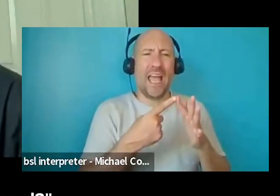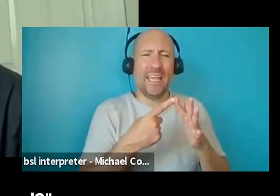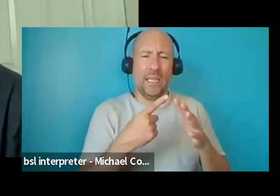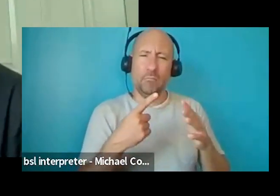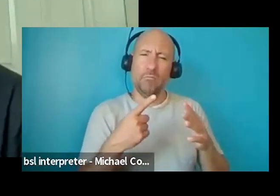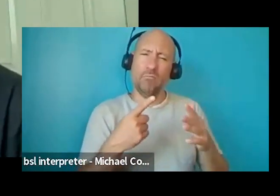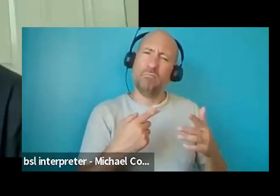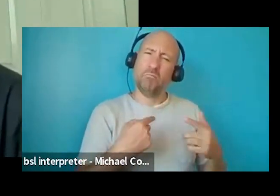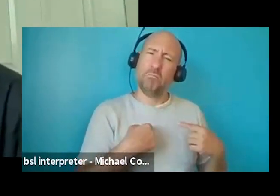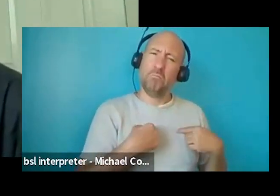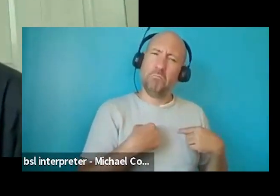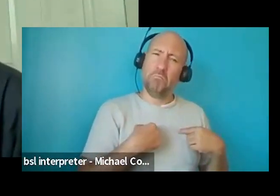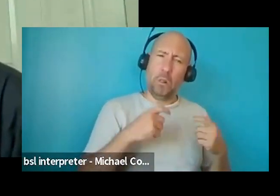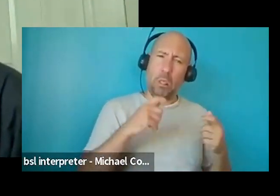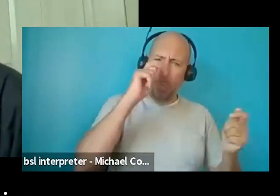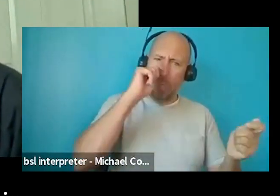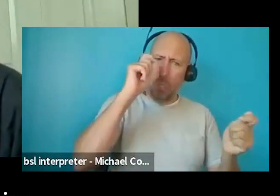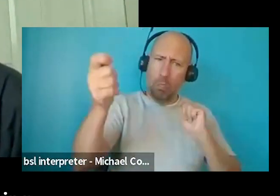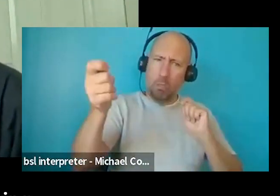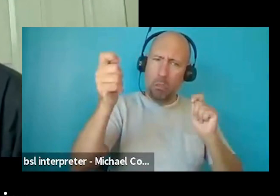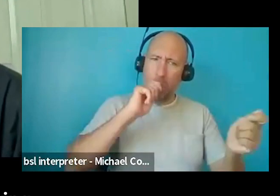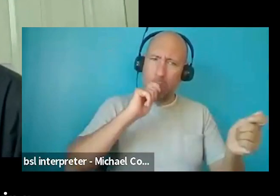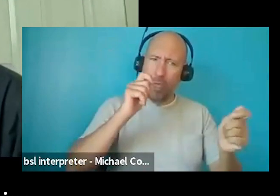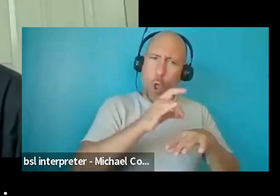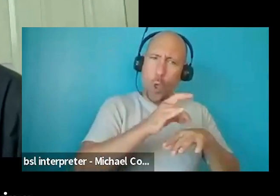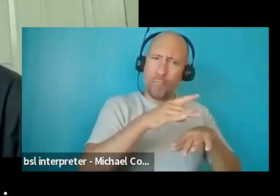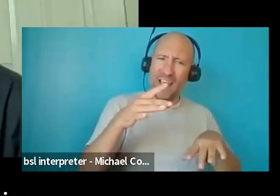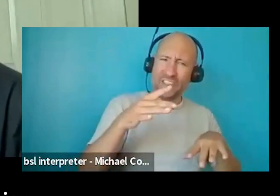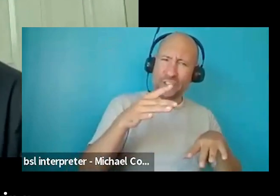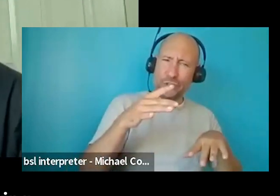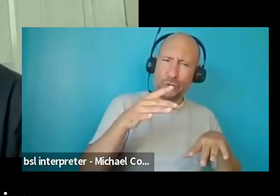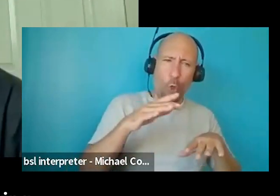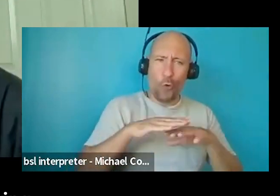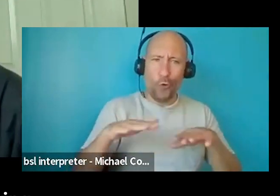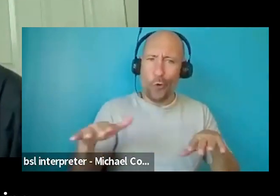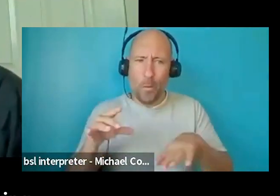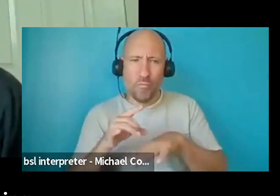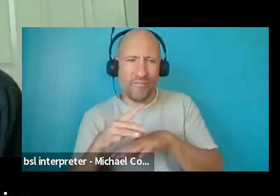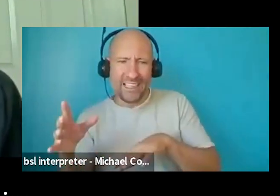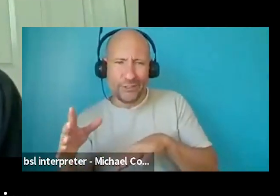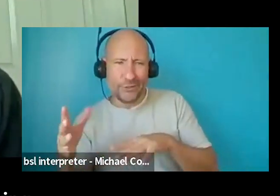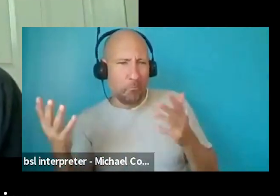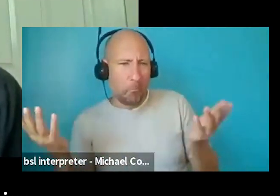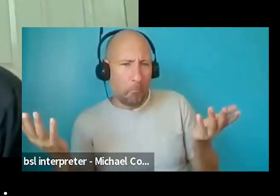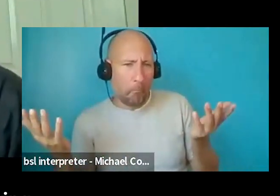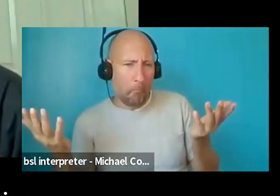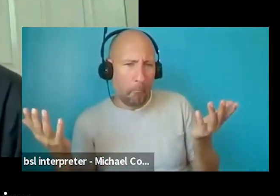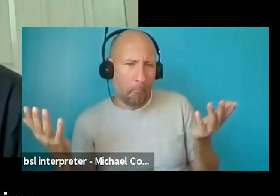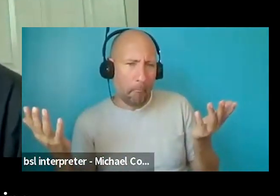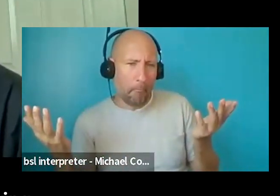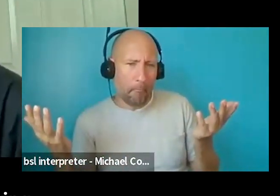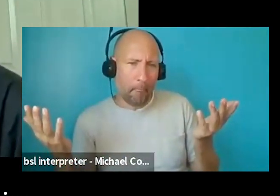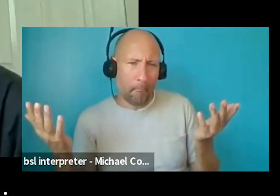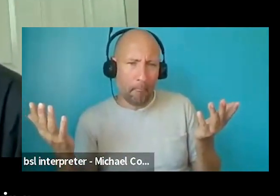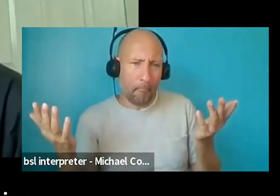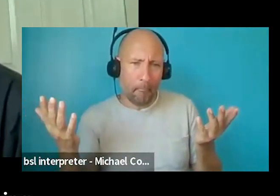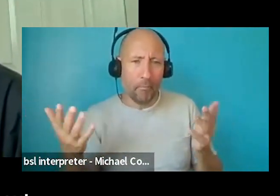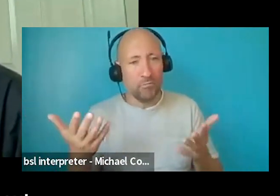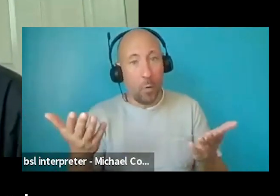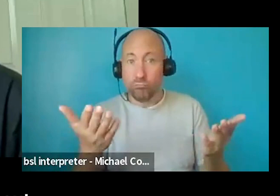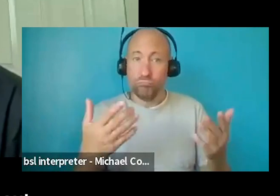professional? I think we are quite open to receiving a variety of applications.